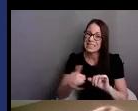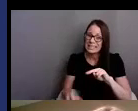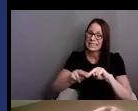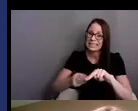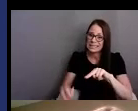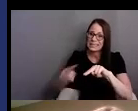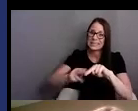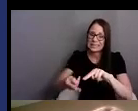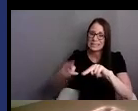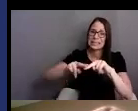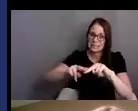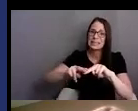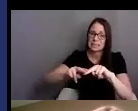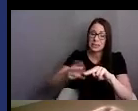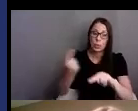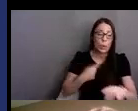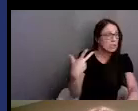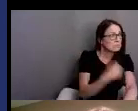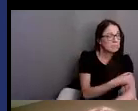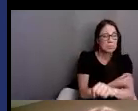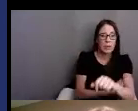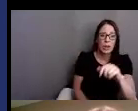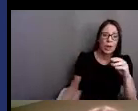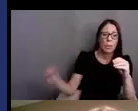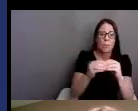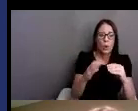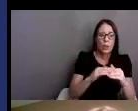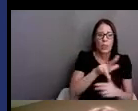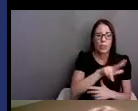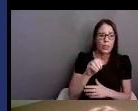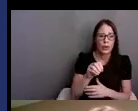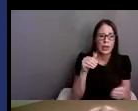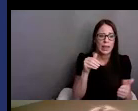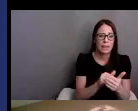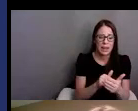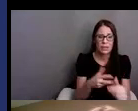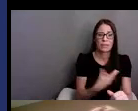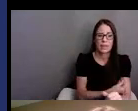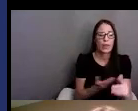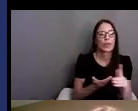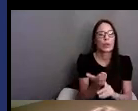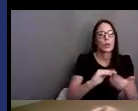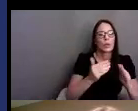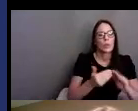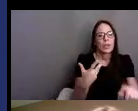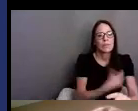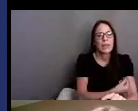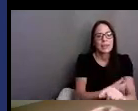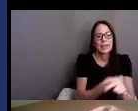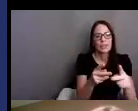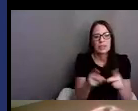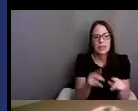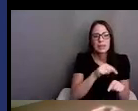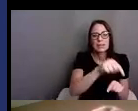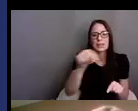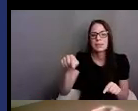We administered over 35,000 vaccines through our community vaccination sites. And it's